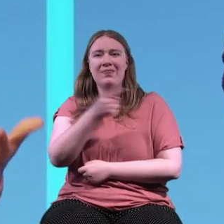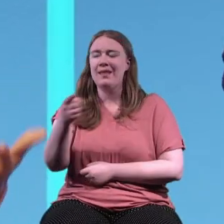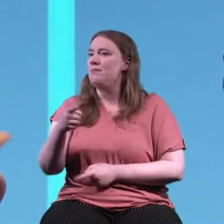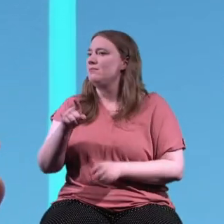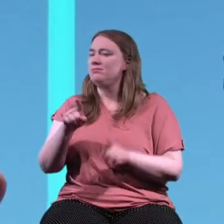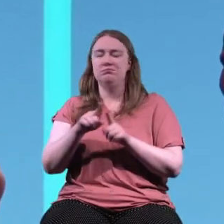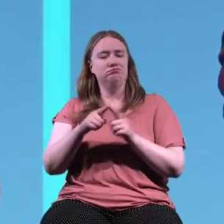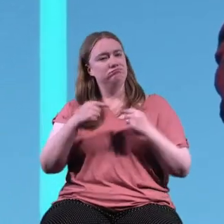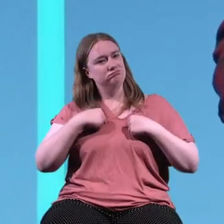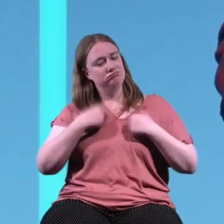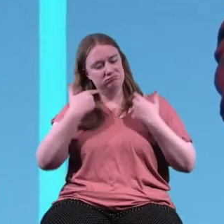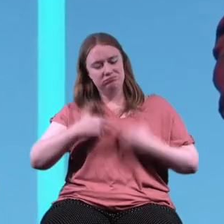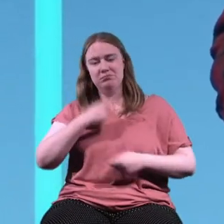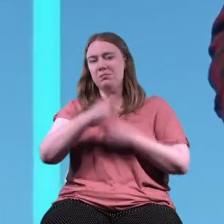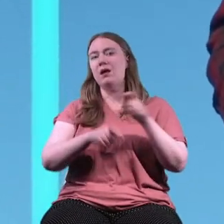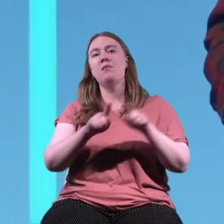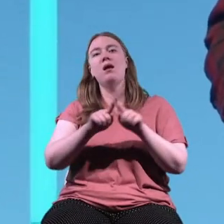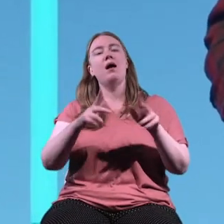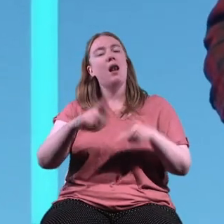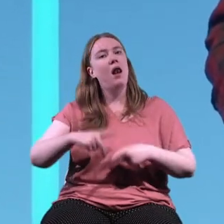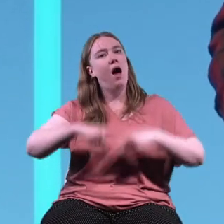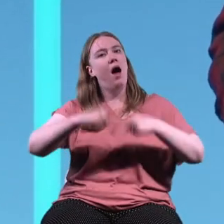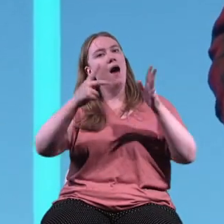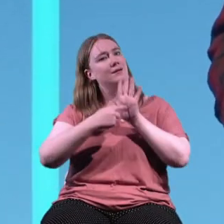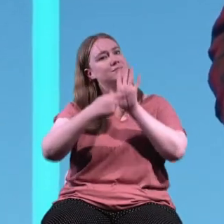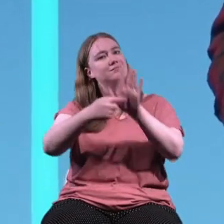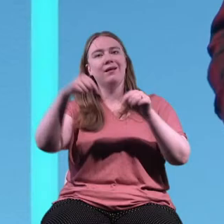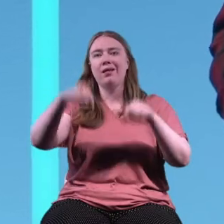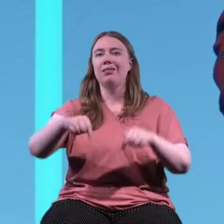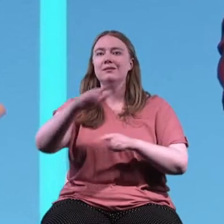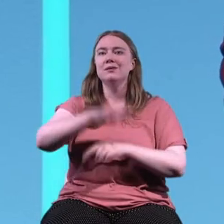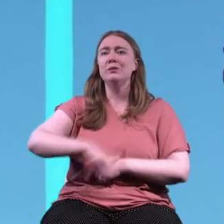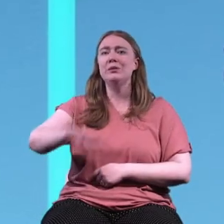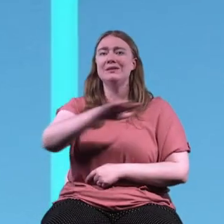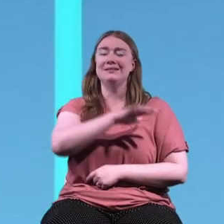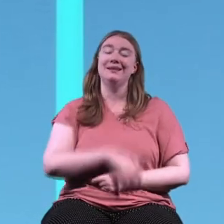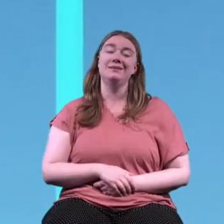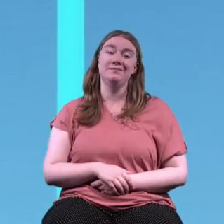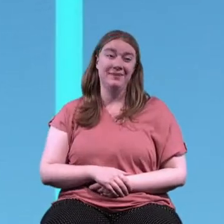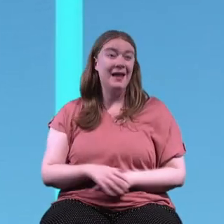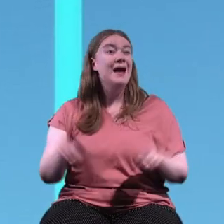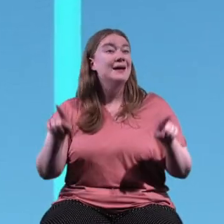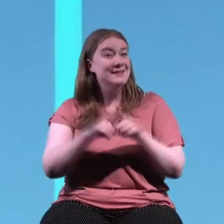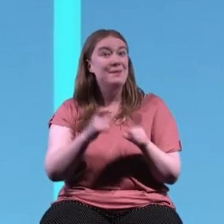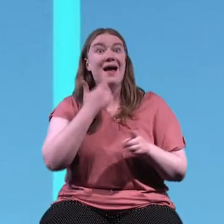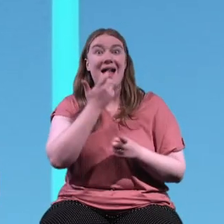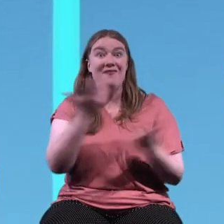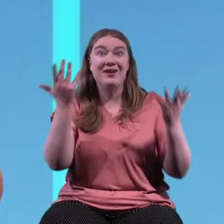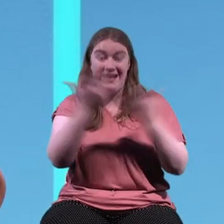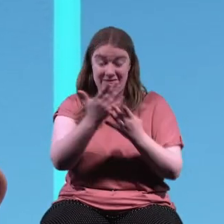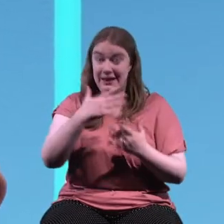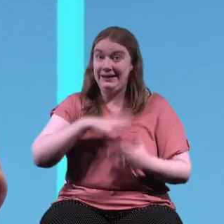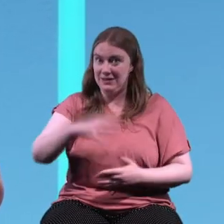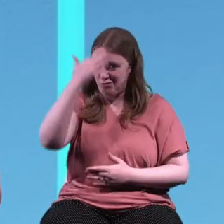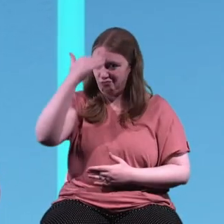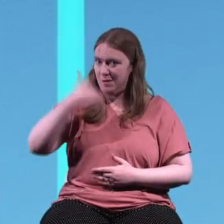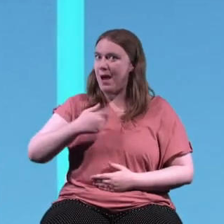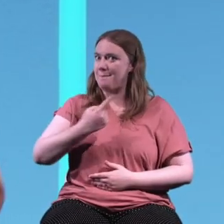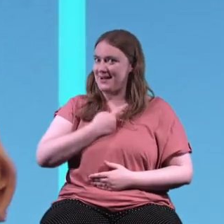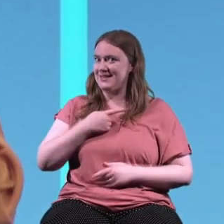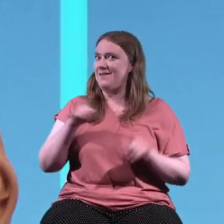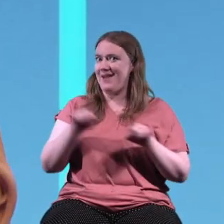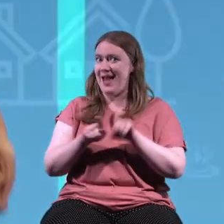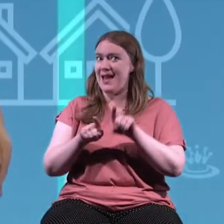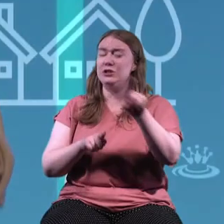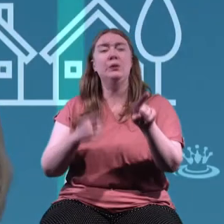shining light in this community. And what I'd ask is, each evening, I'm saying this to me as much as to you, when we leave, can I ask